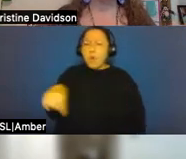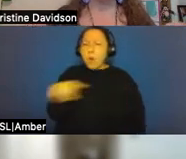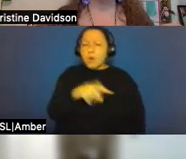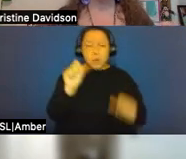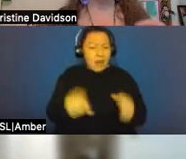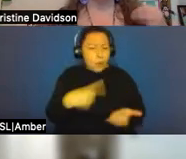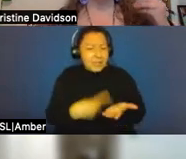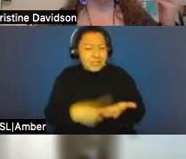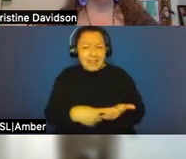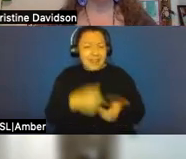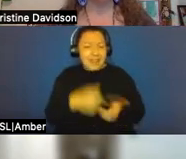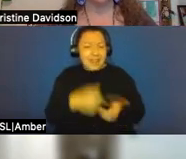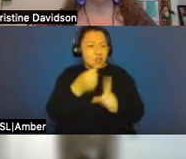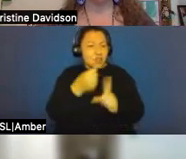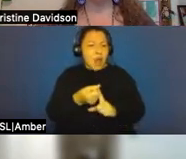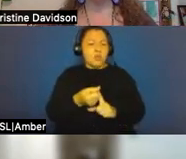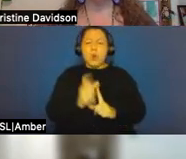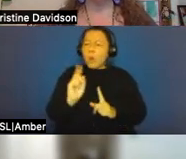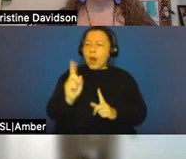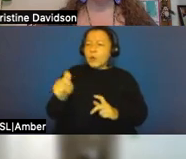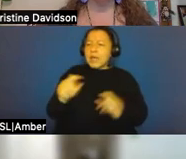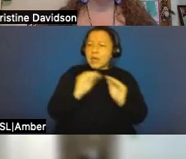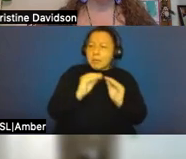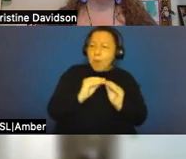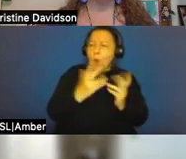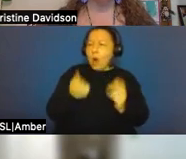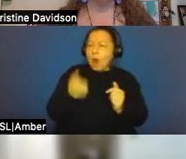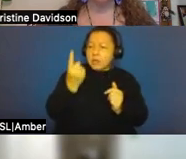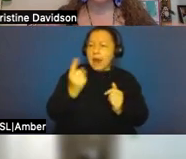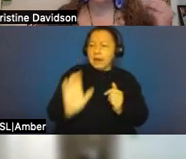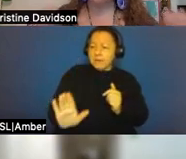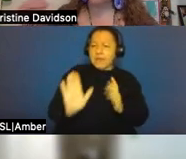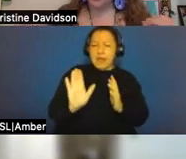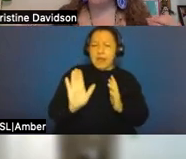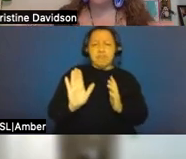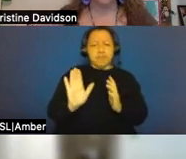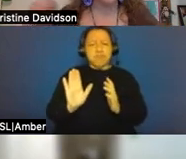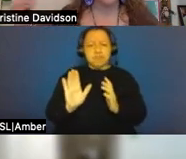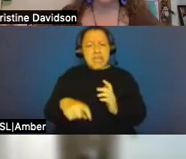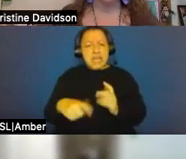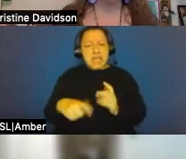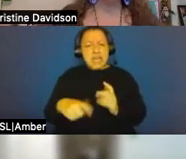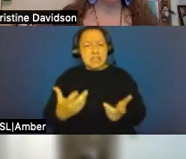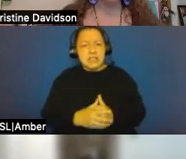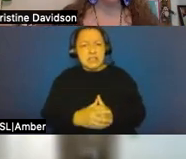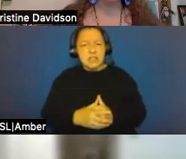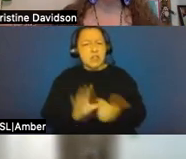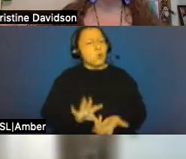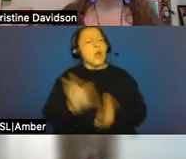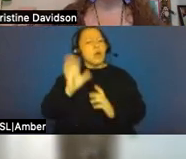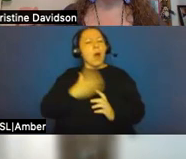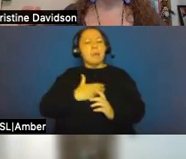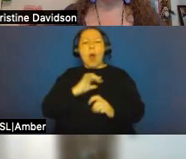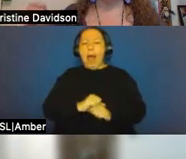more tenderness or more understanding? Okay, so let's interrupt our habits around staying silent around